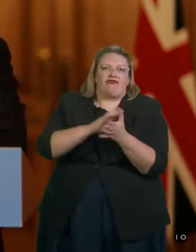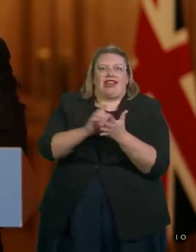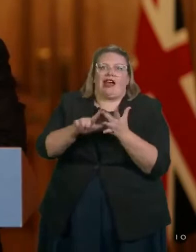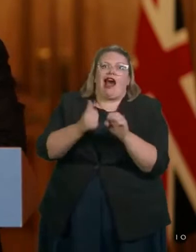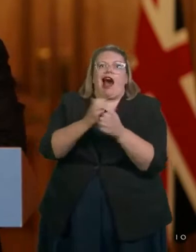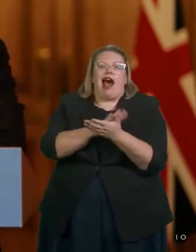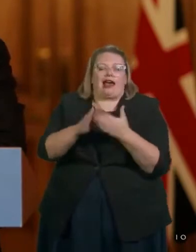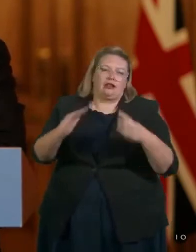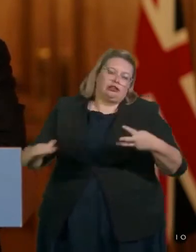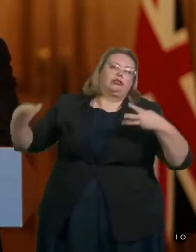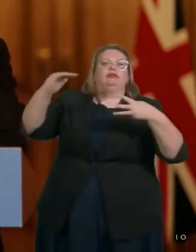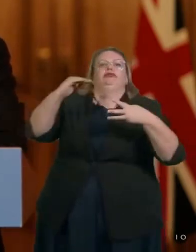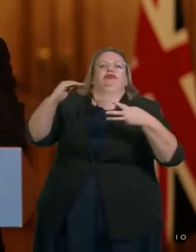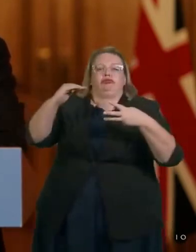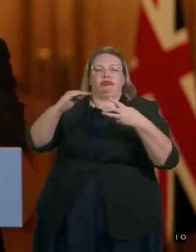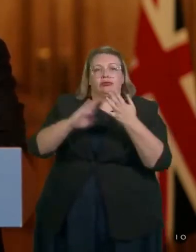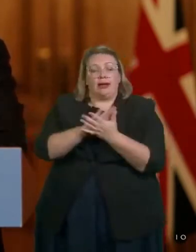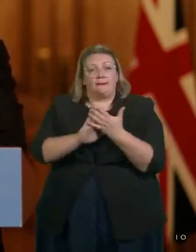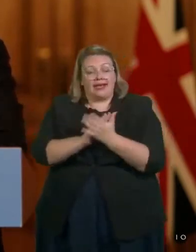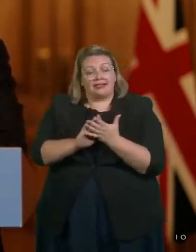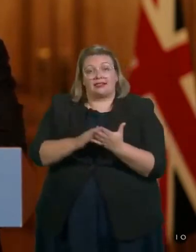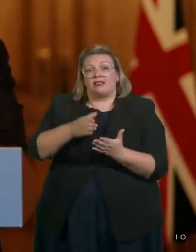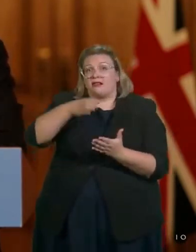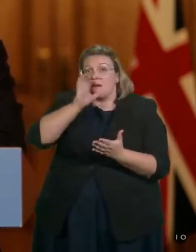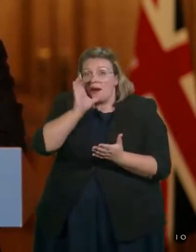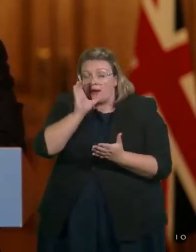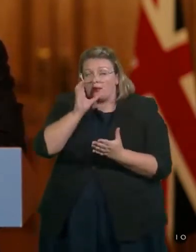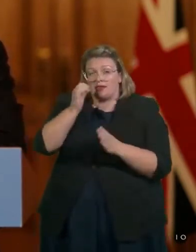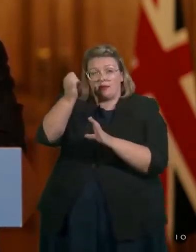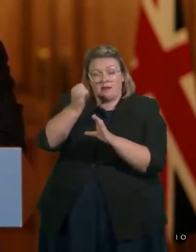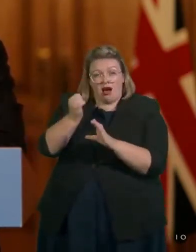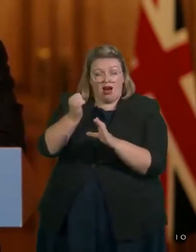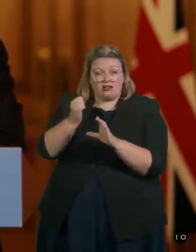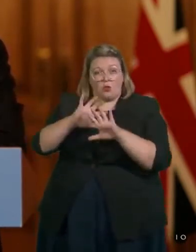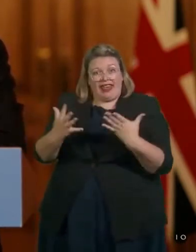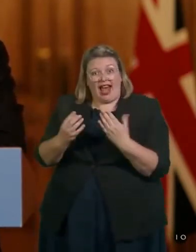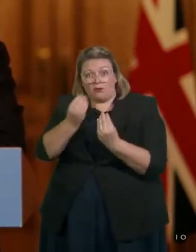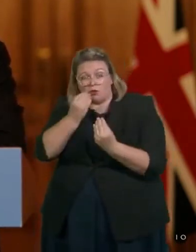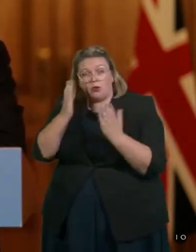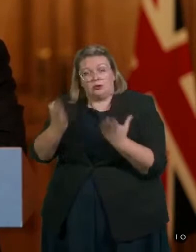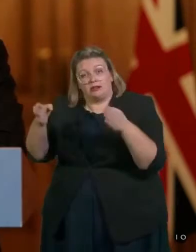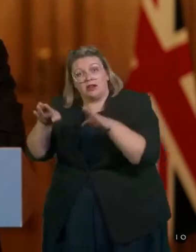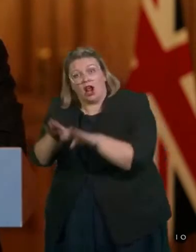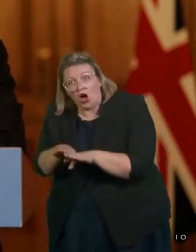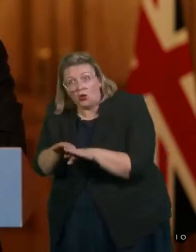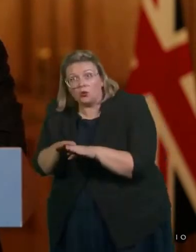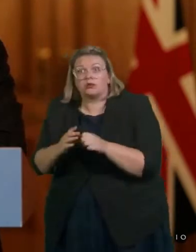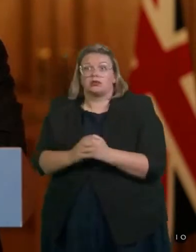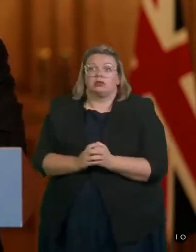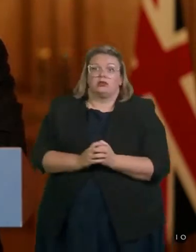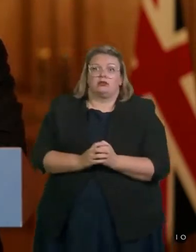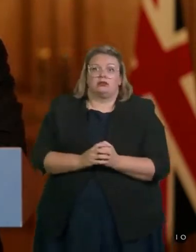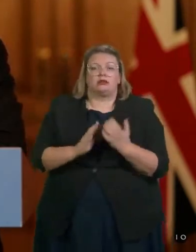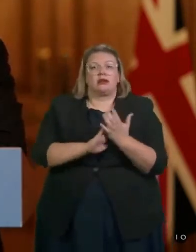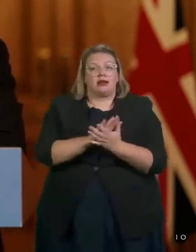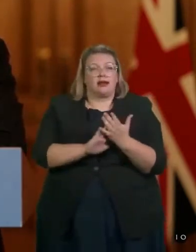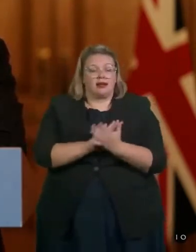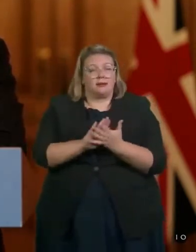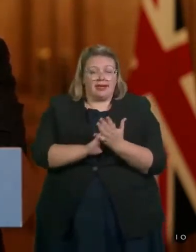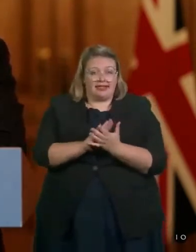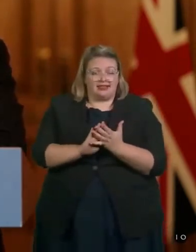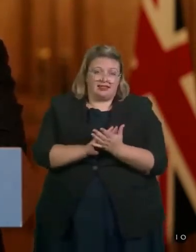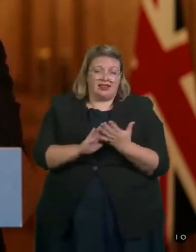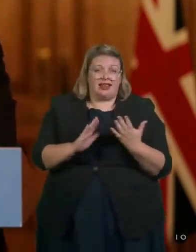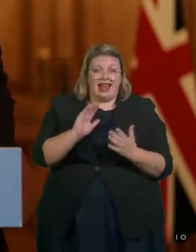mix indoors or in most outdoor settings. In some public outdoor spaces, groups must be limited to the rule of